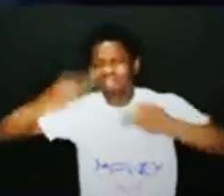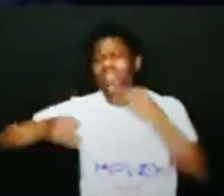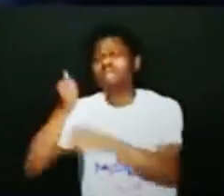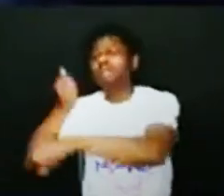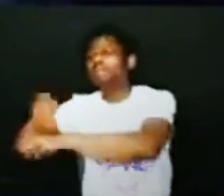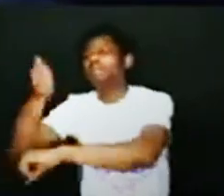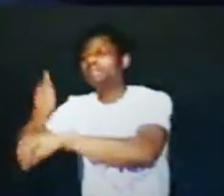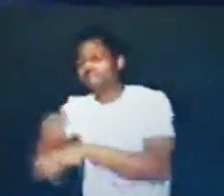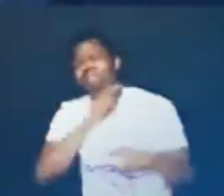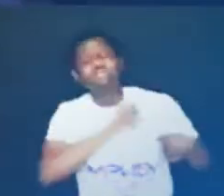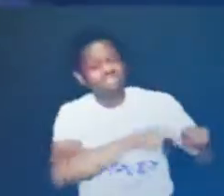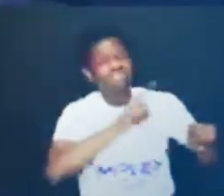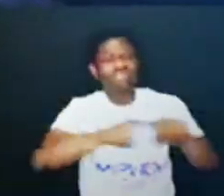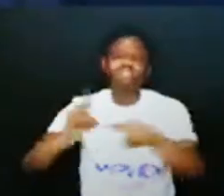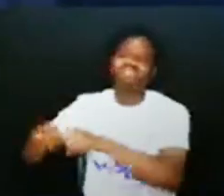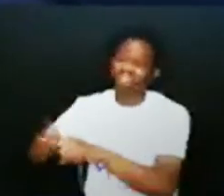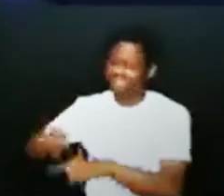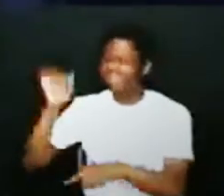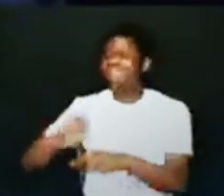Blaming.